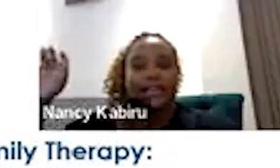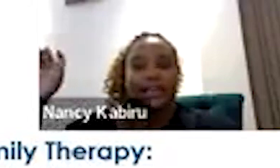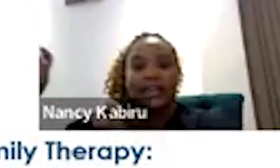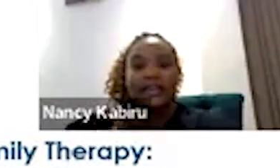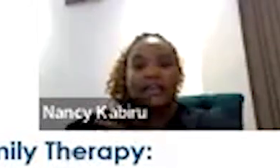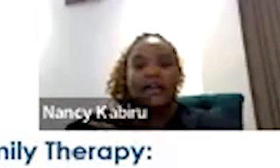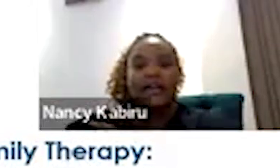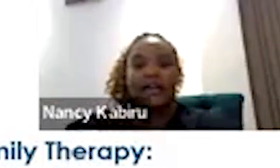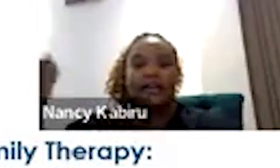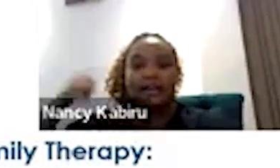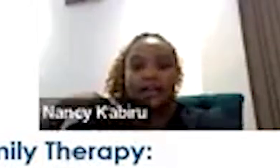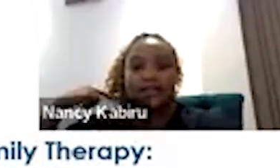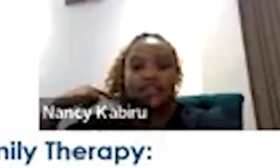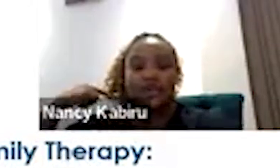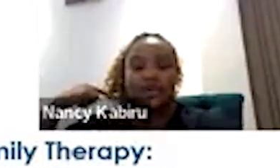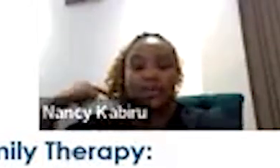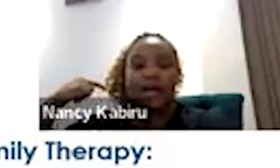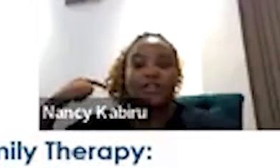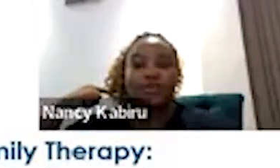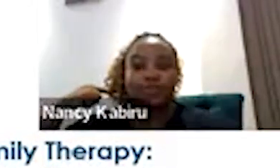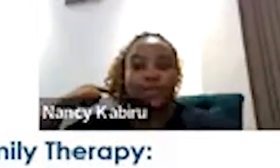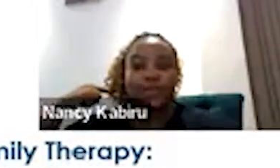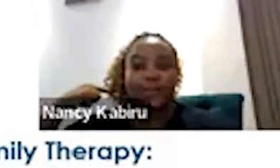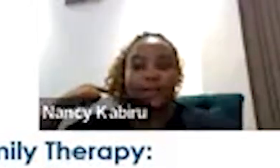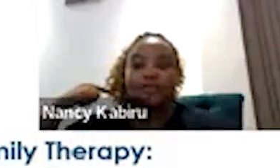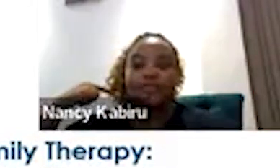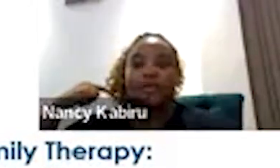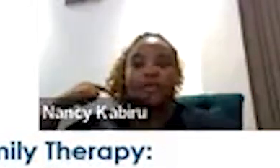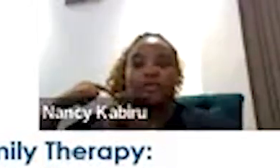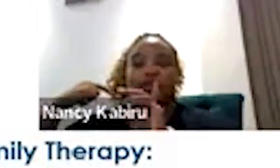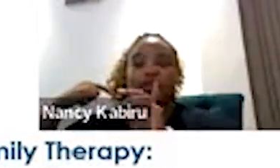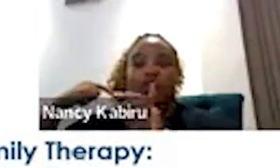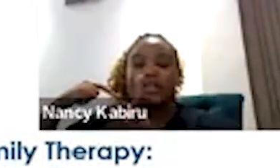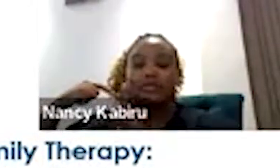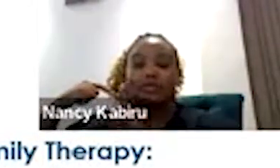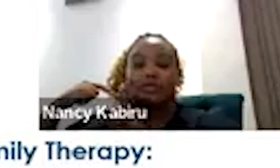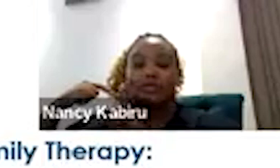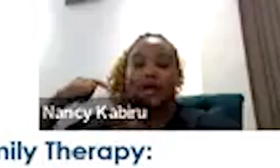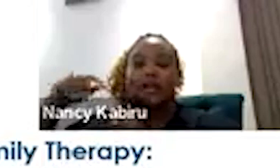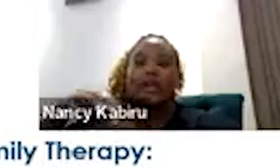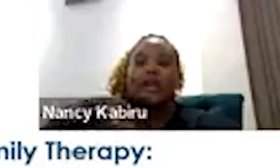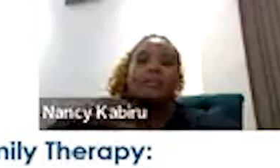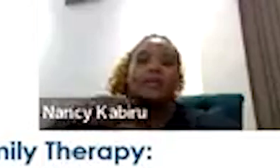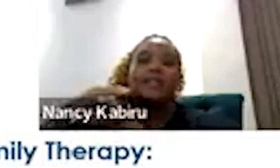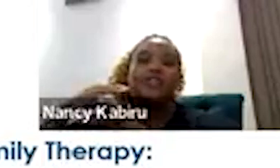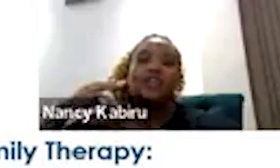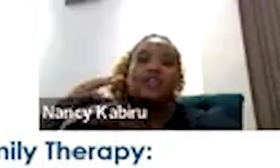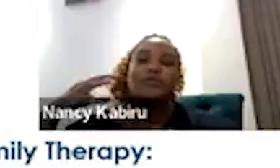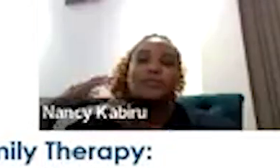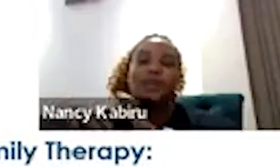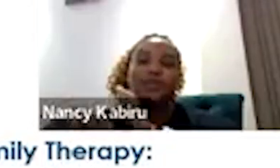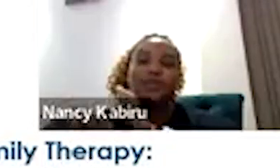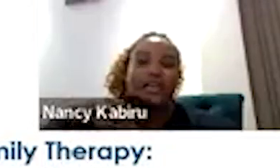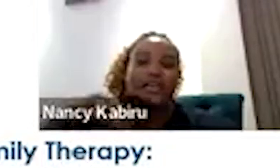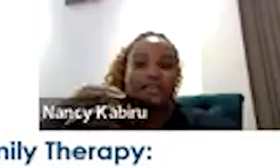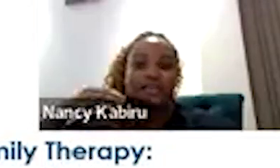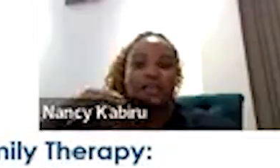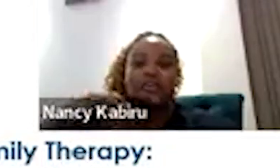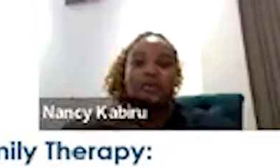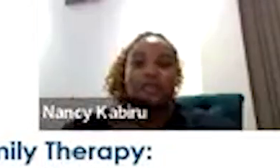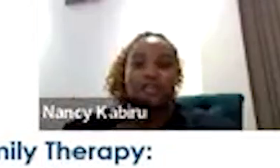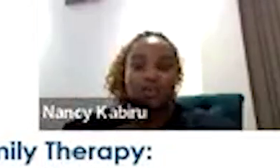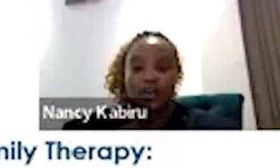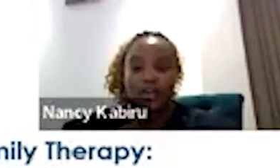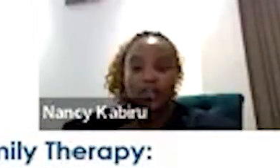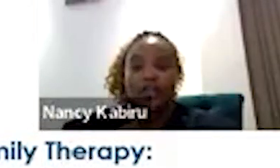get a drink and reach home at 2 p.m. and tomorrow morning you're needed to go to work, it means that you're not